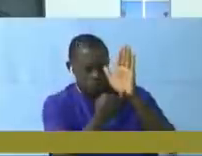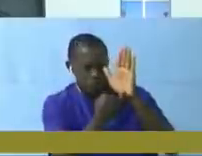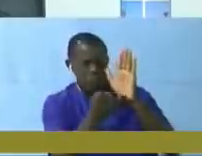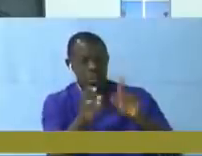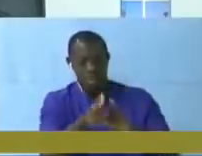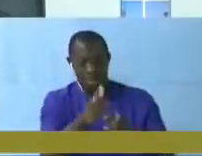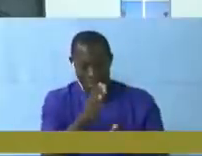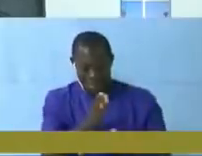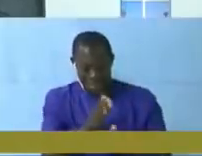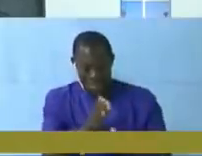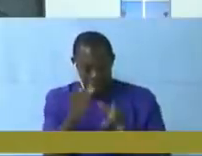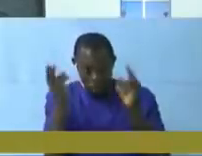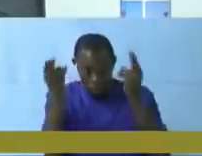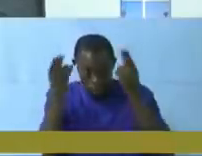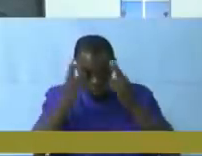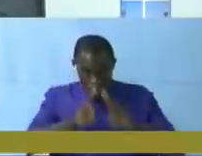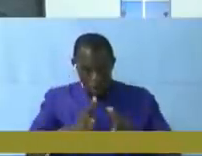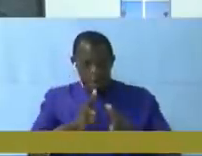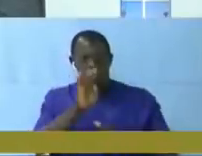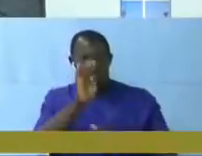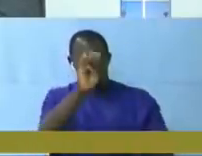experts.